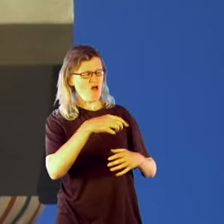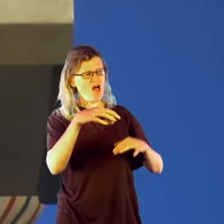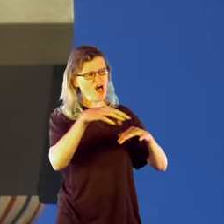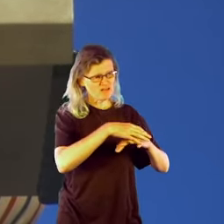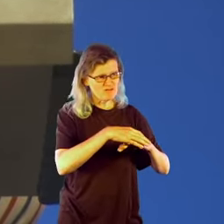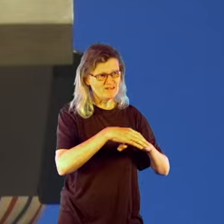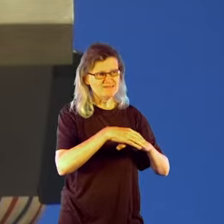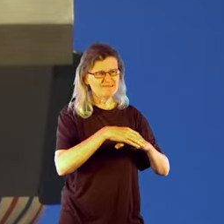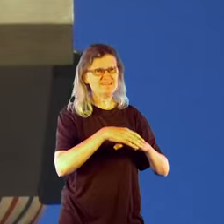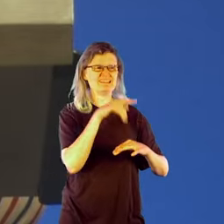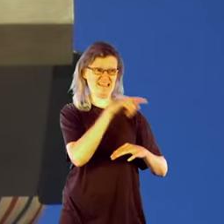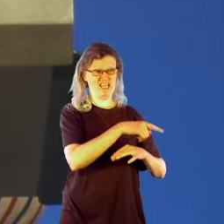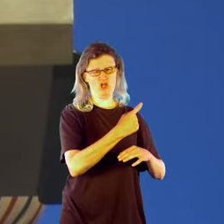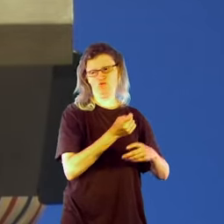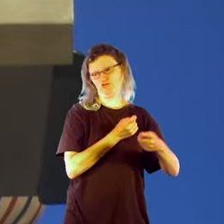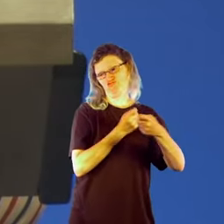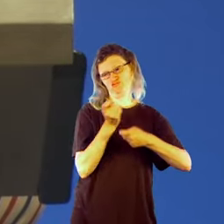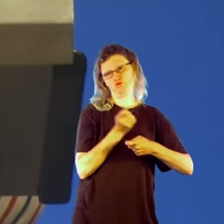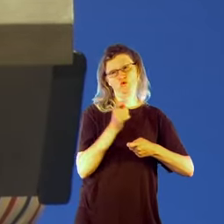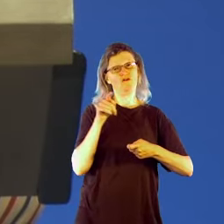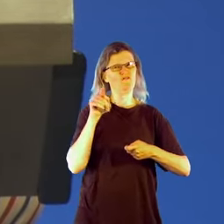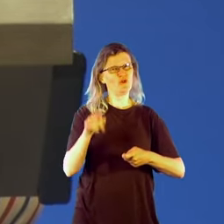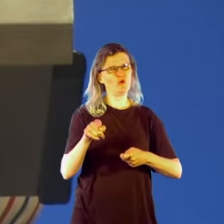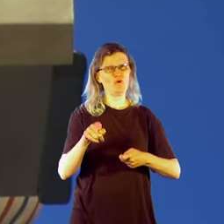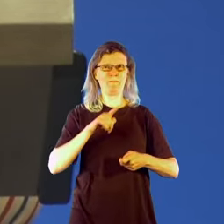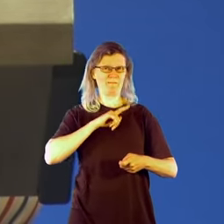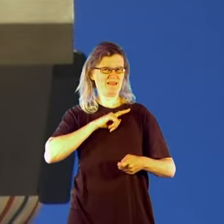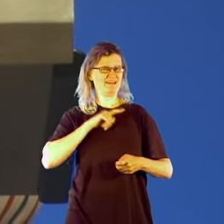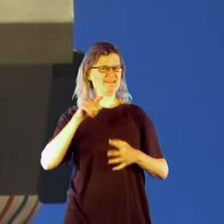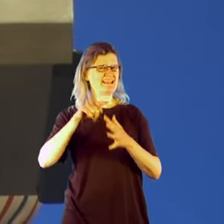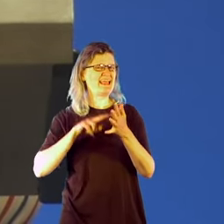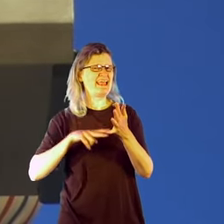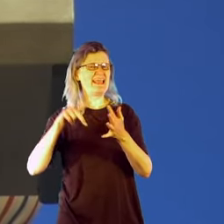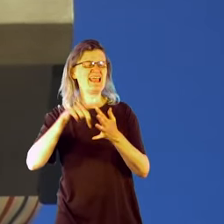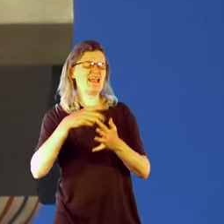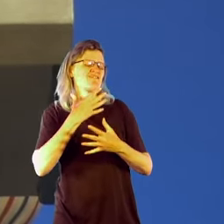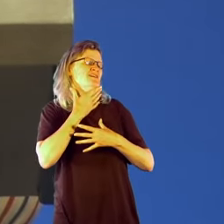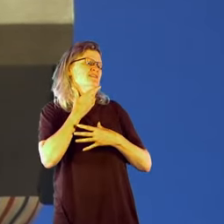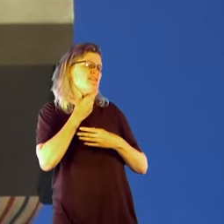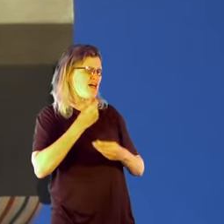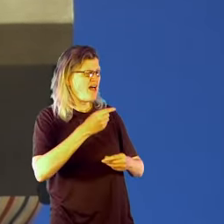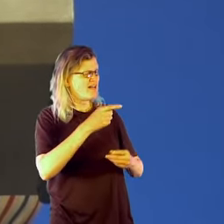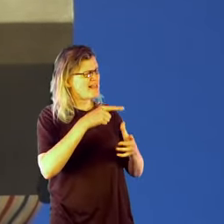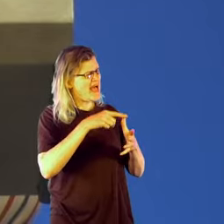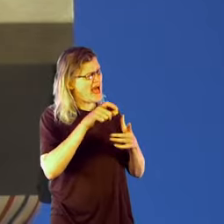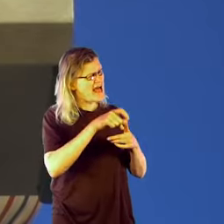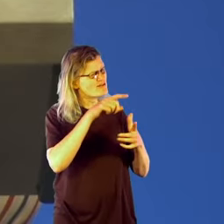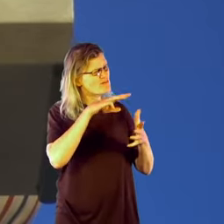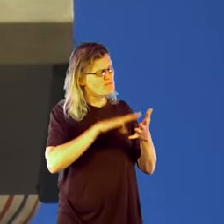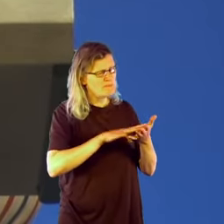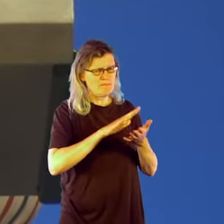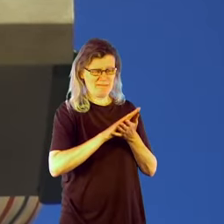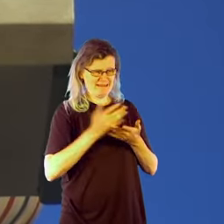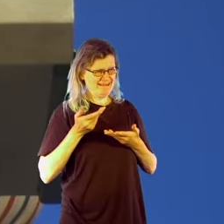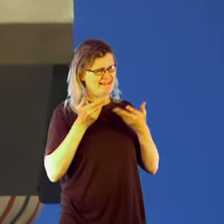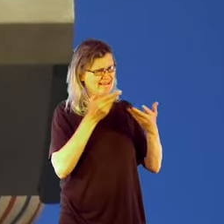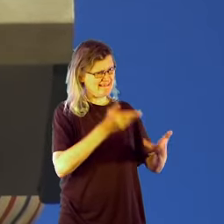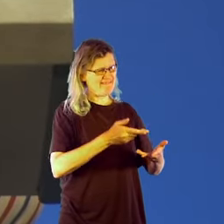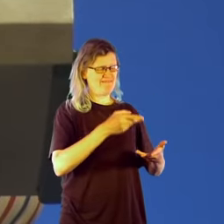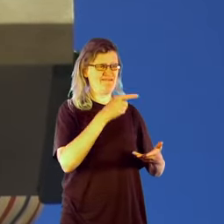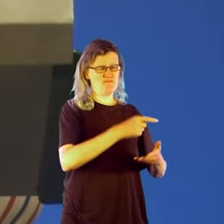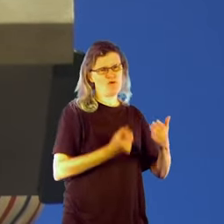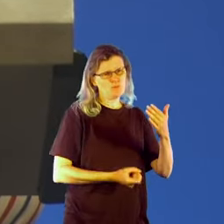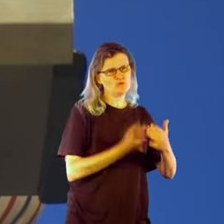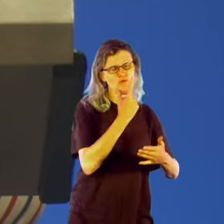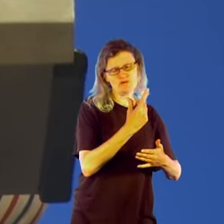you. It is because Eve desires Adam so much that he is able to take